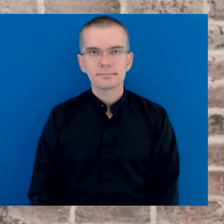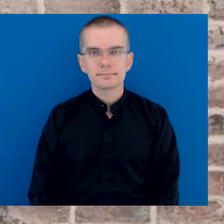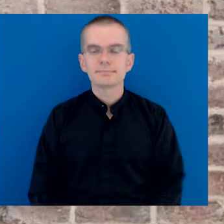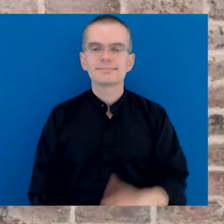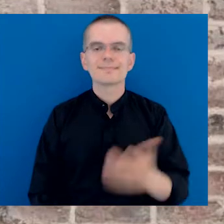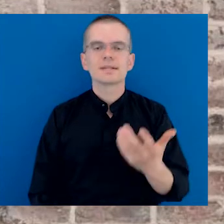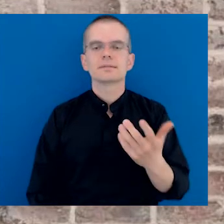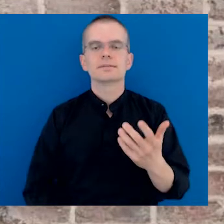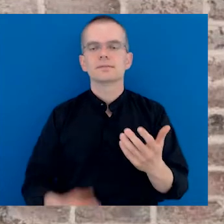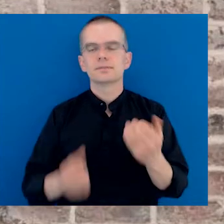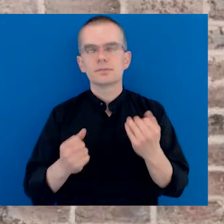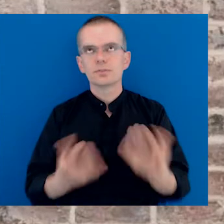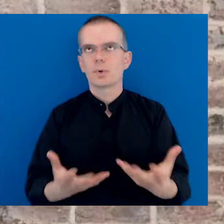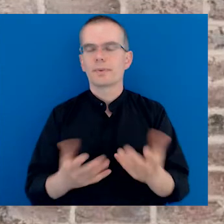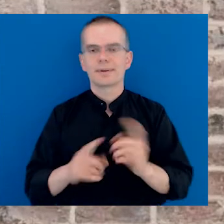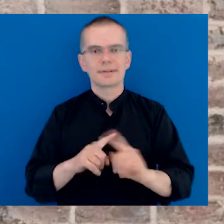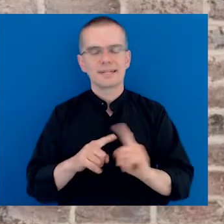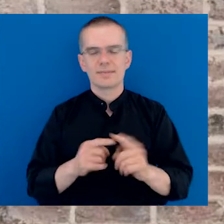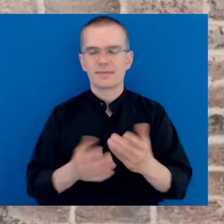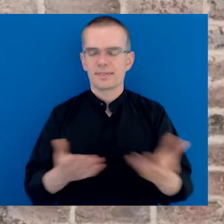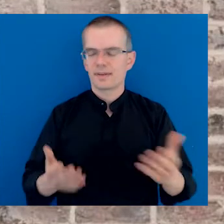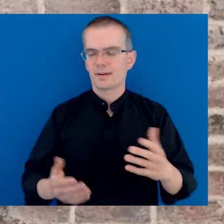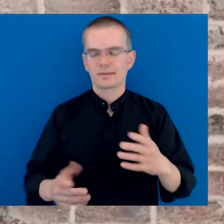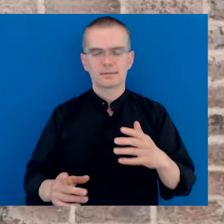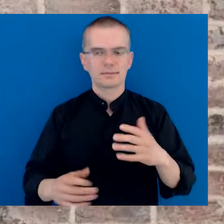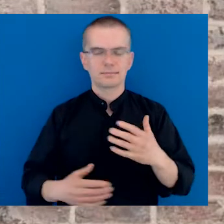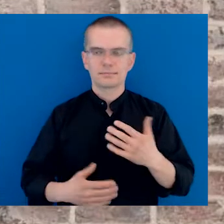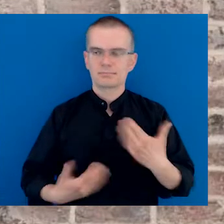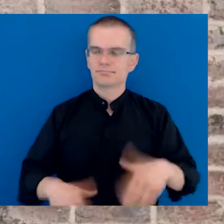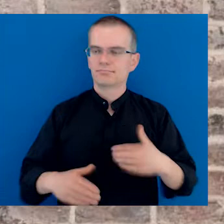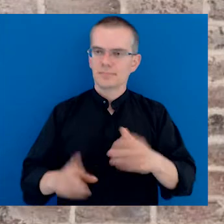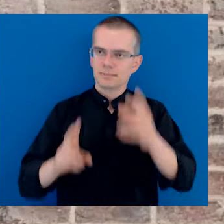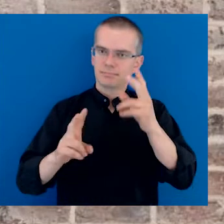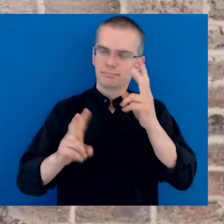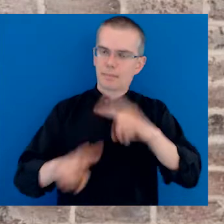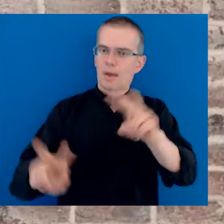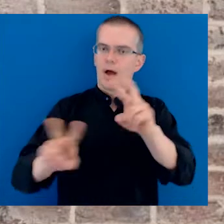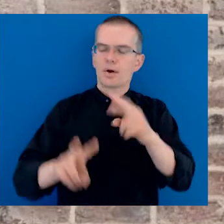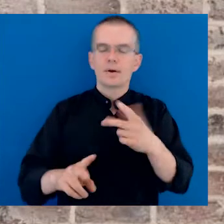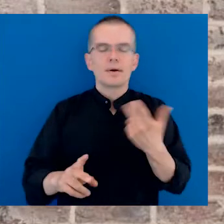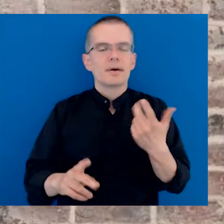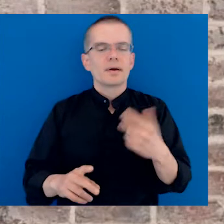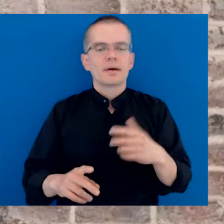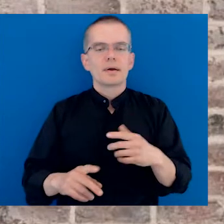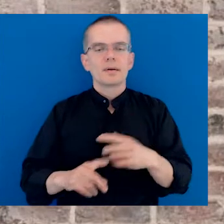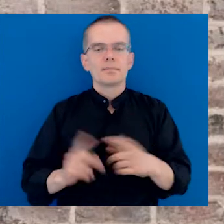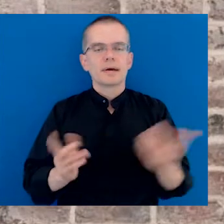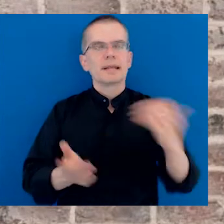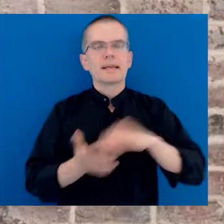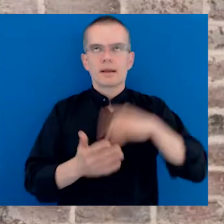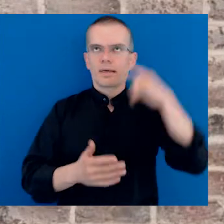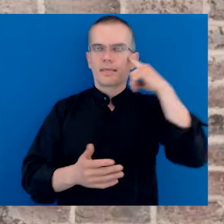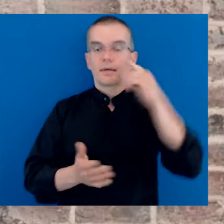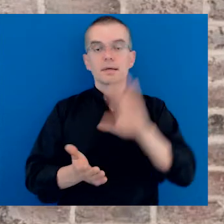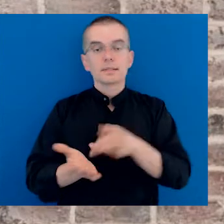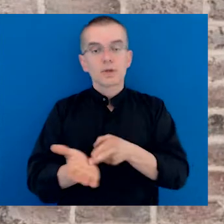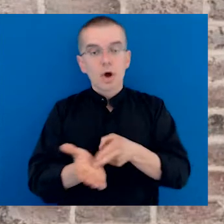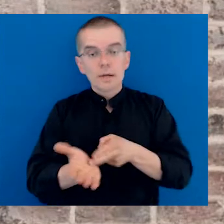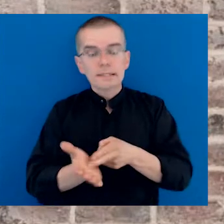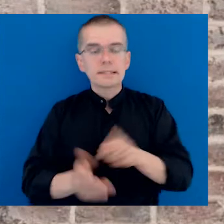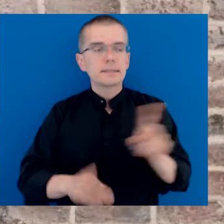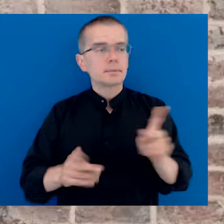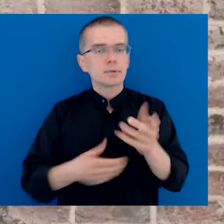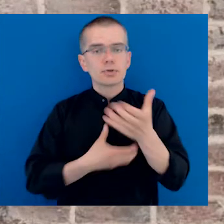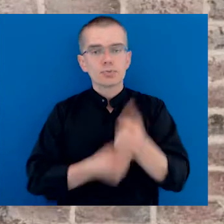You know, there was just so many things to admire about him, but I keep coming back also to his honesty, that people could trust